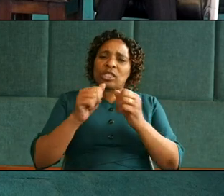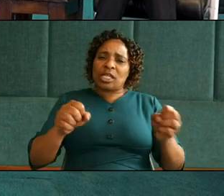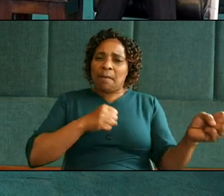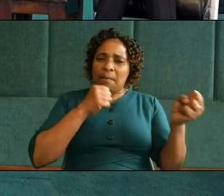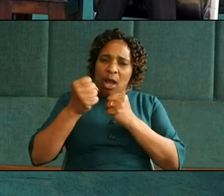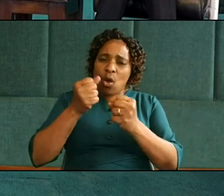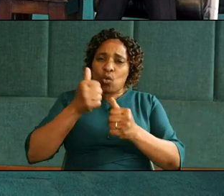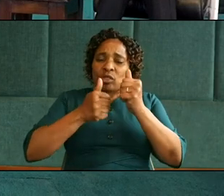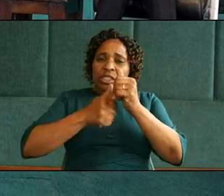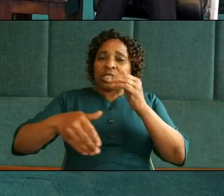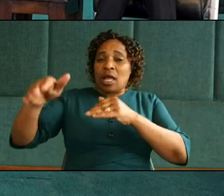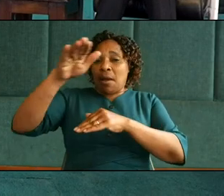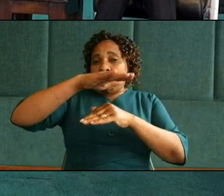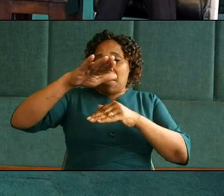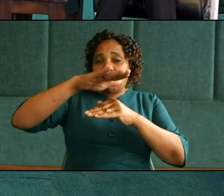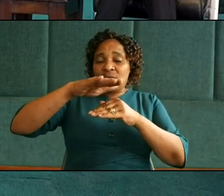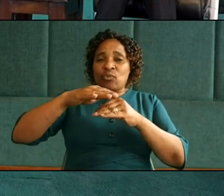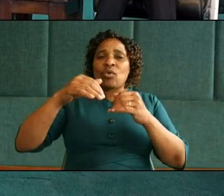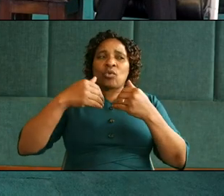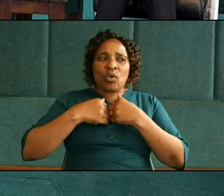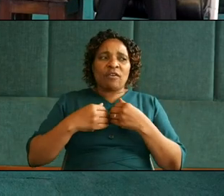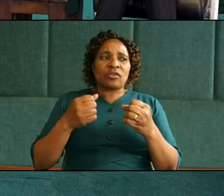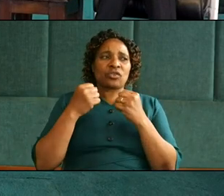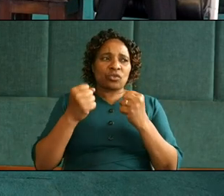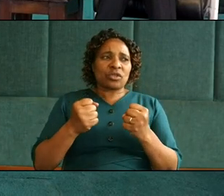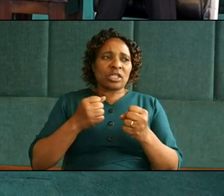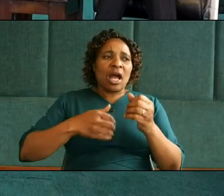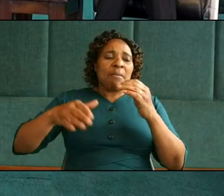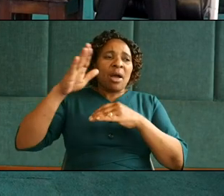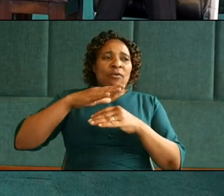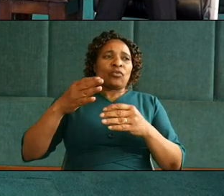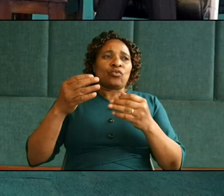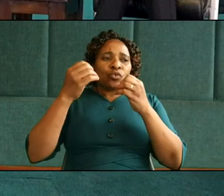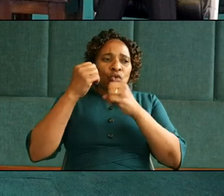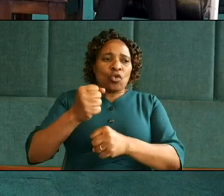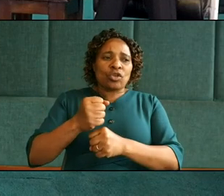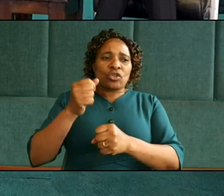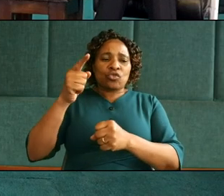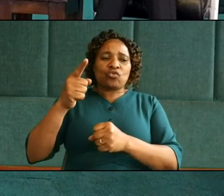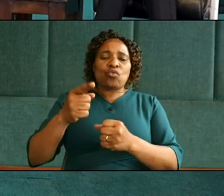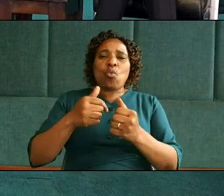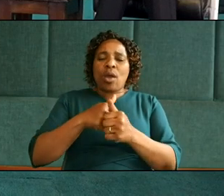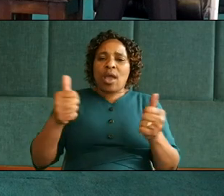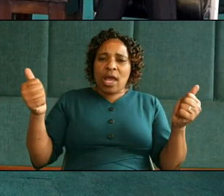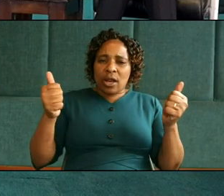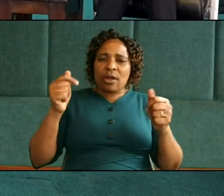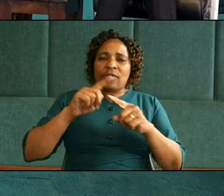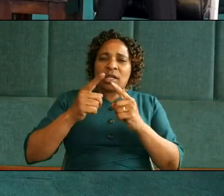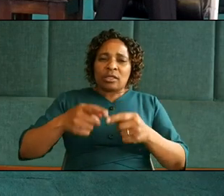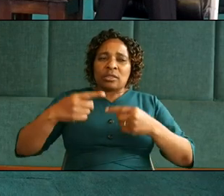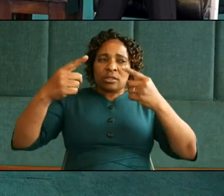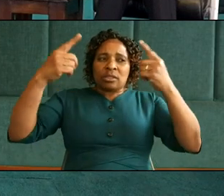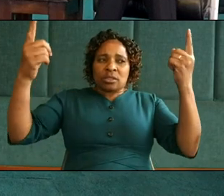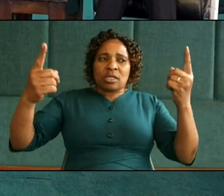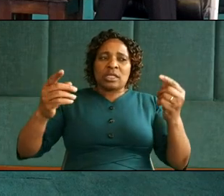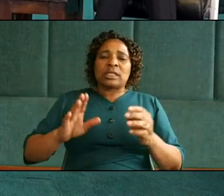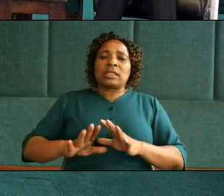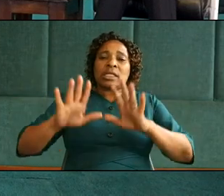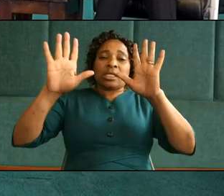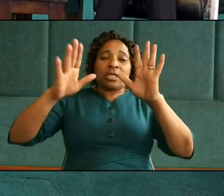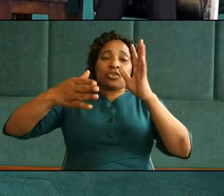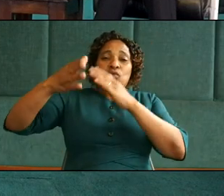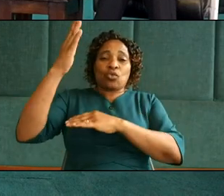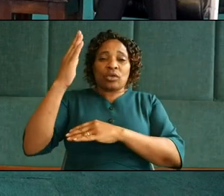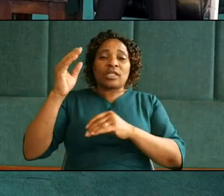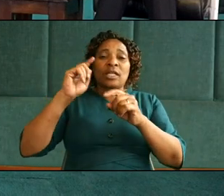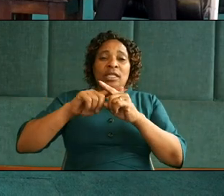and powers. You will have strength from above to hold you steadfast, and thus, through constant surrender to God, you